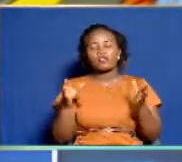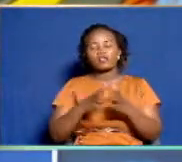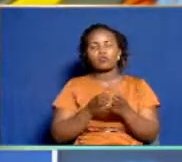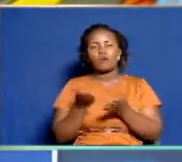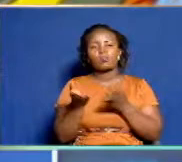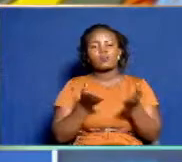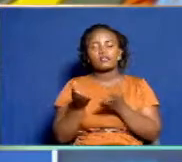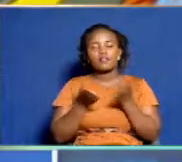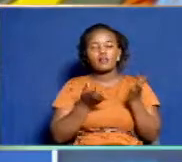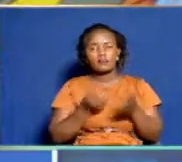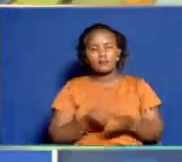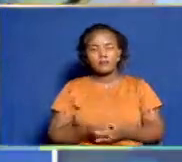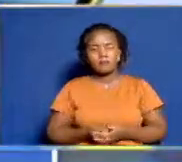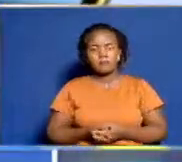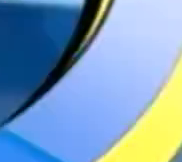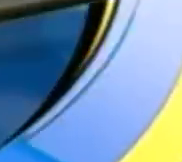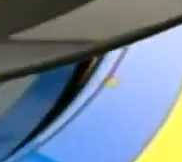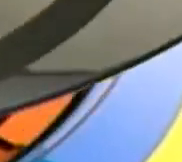far.